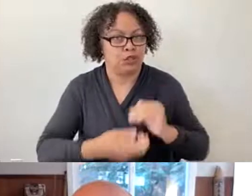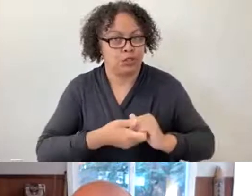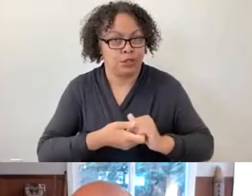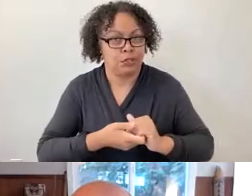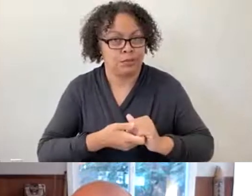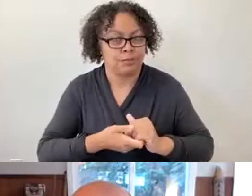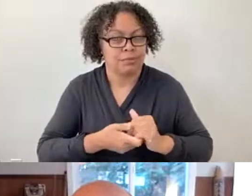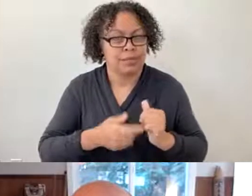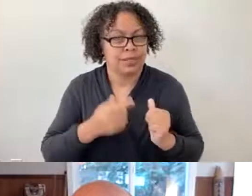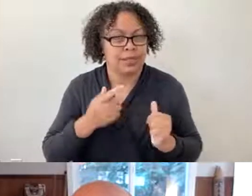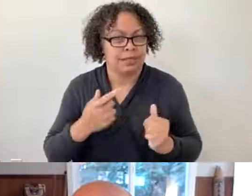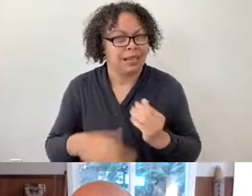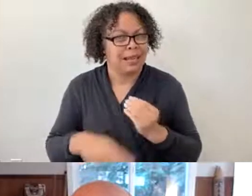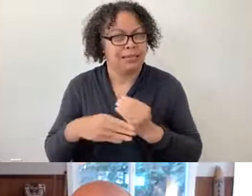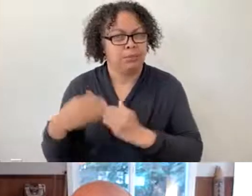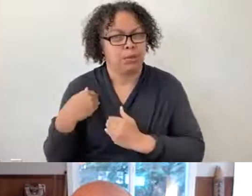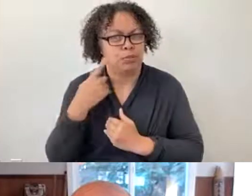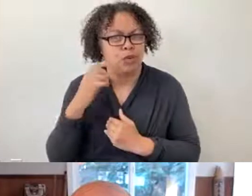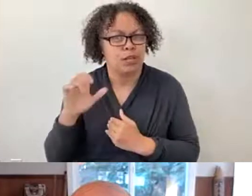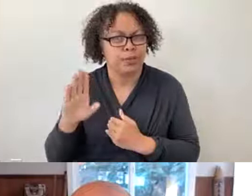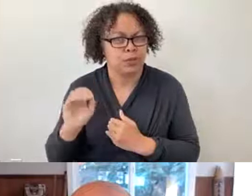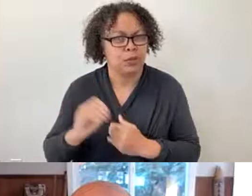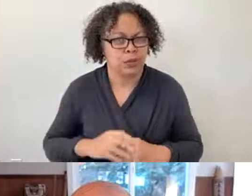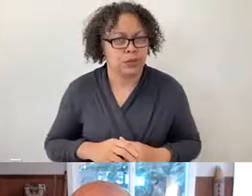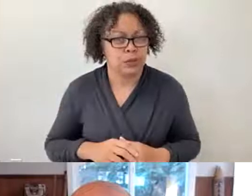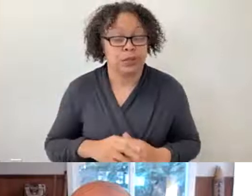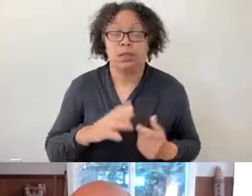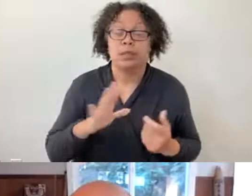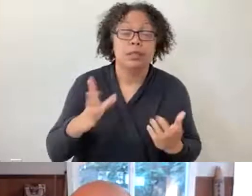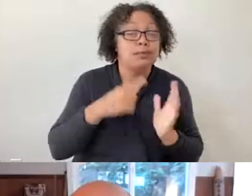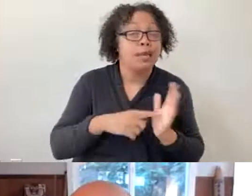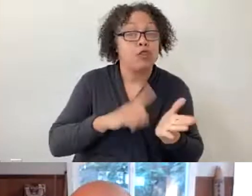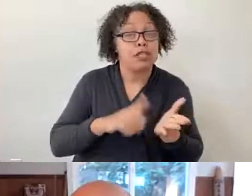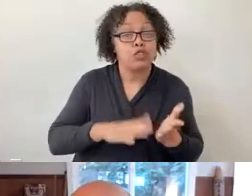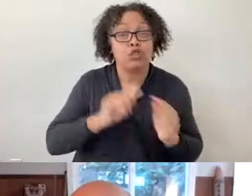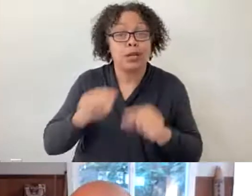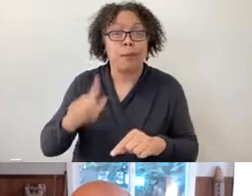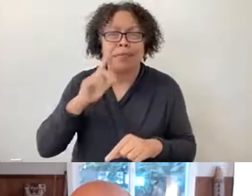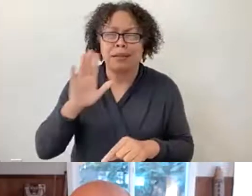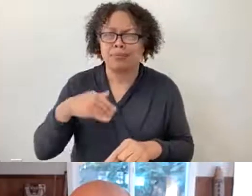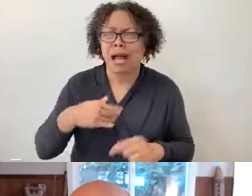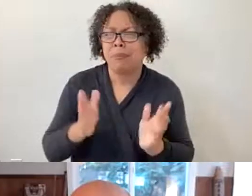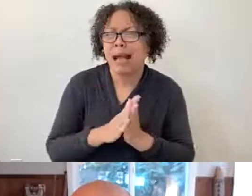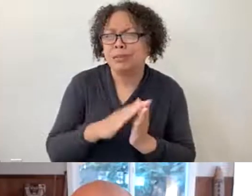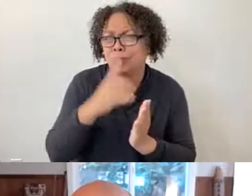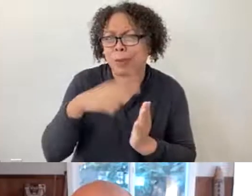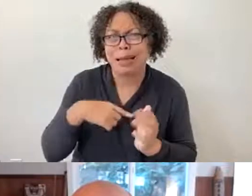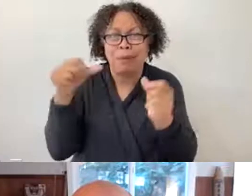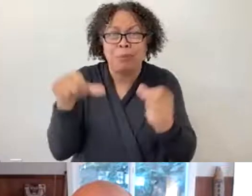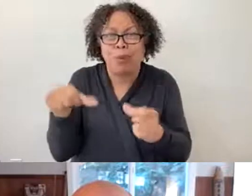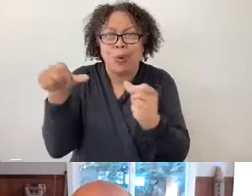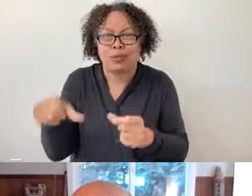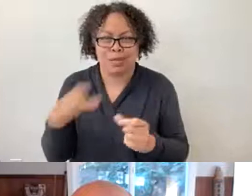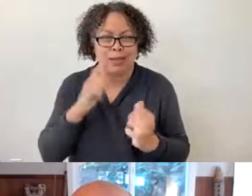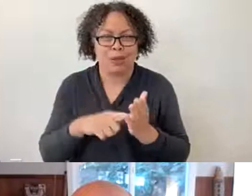on community-based organizations. So a researcher comes and they think they're just asking to put up a poster, and I can see the people